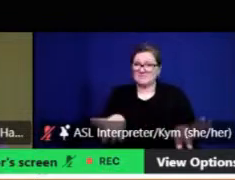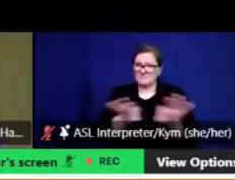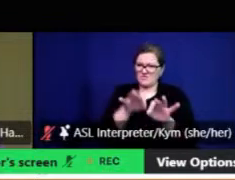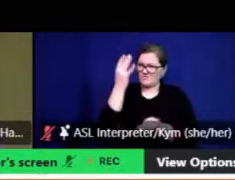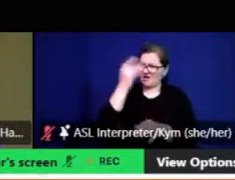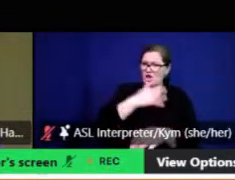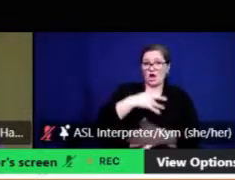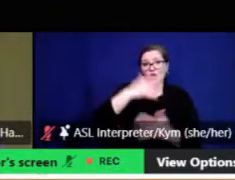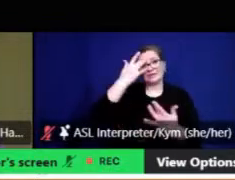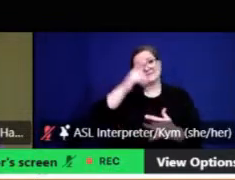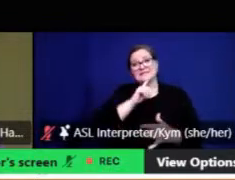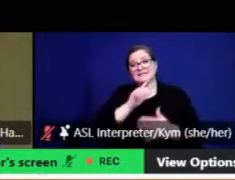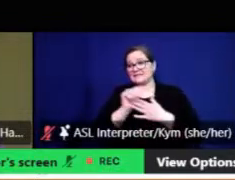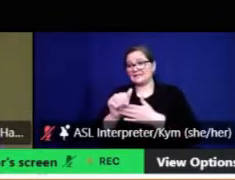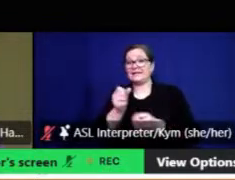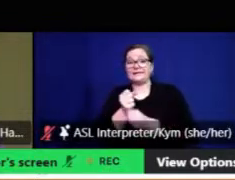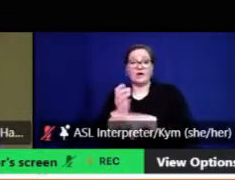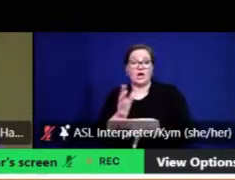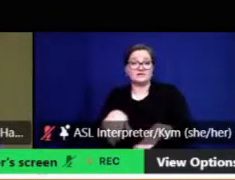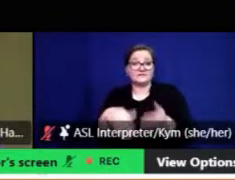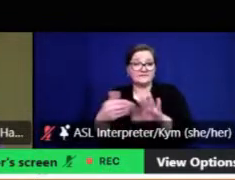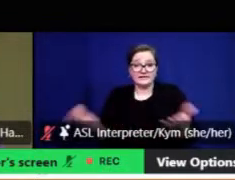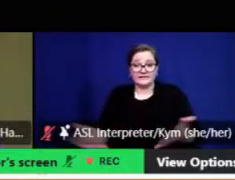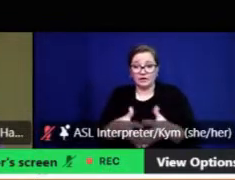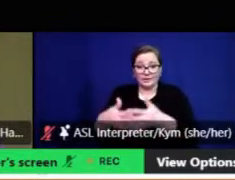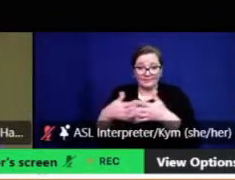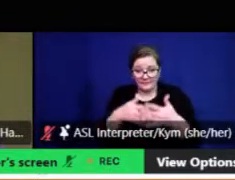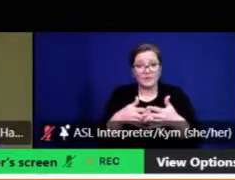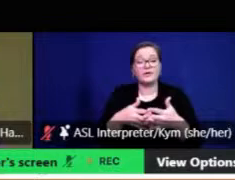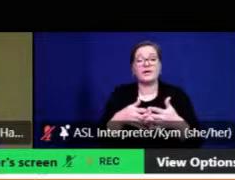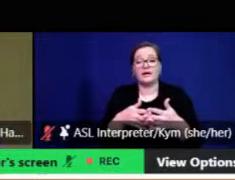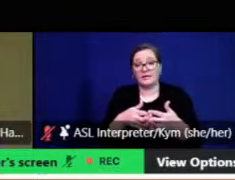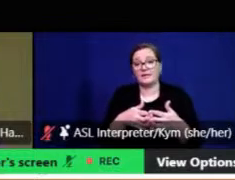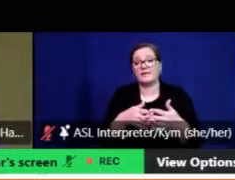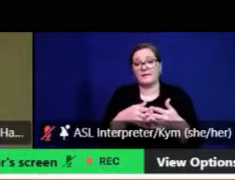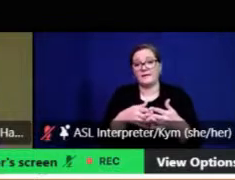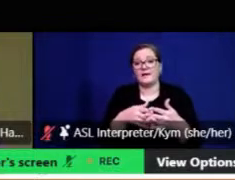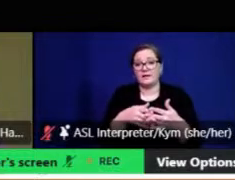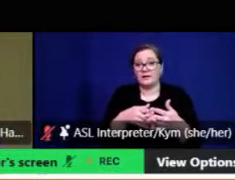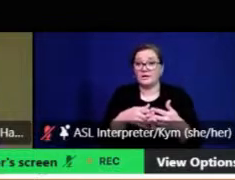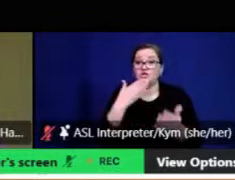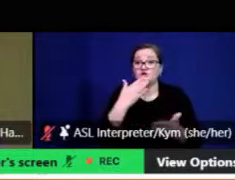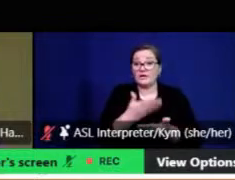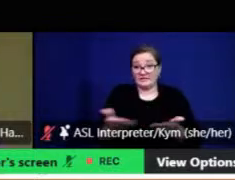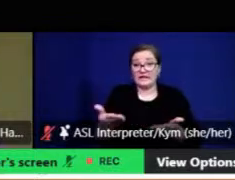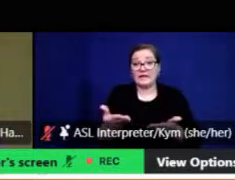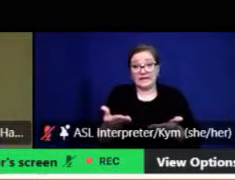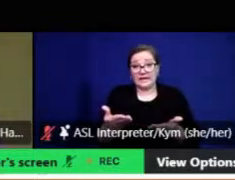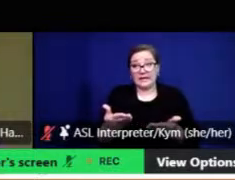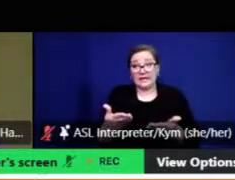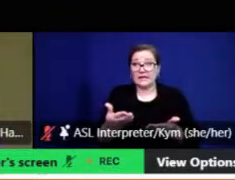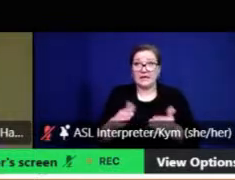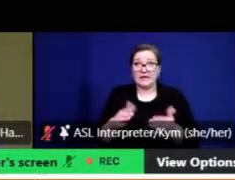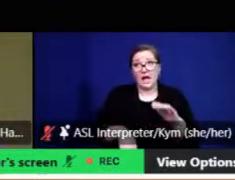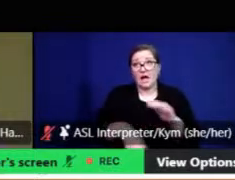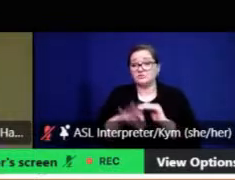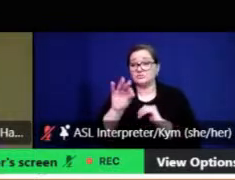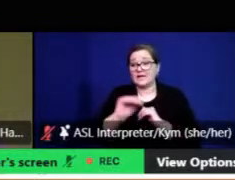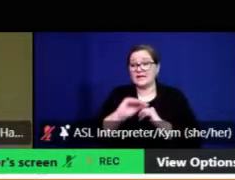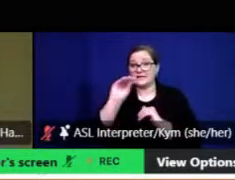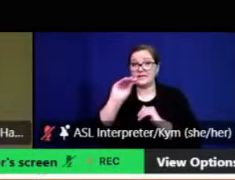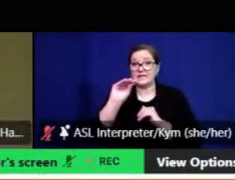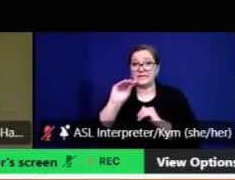heart disease is a leading cause of death in the United States. And the good thing is that up to 90% of heart